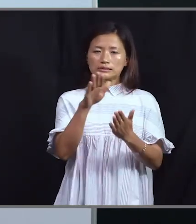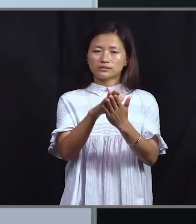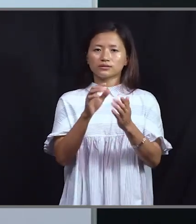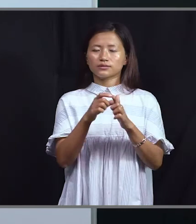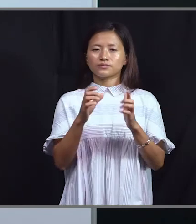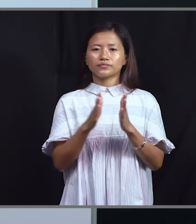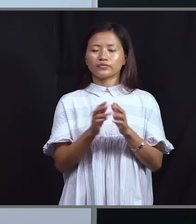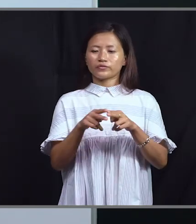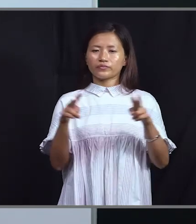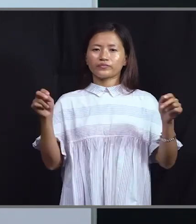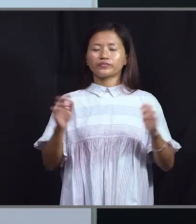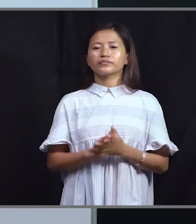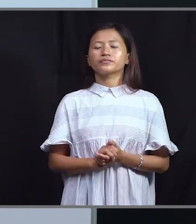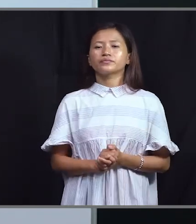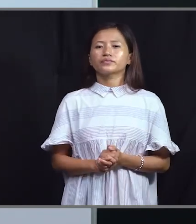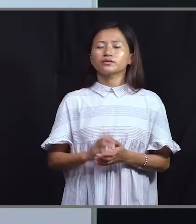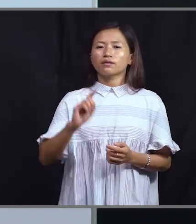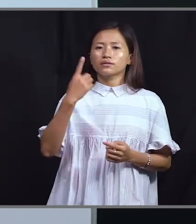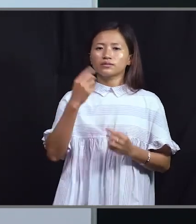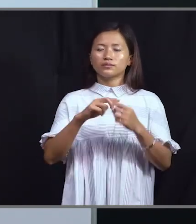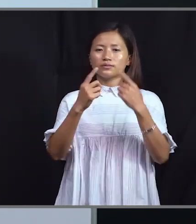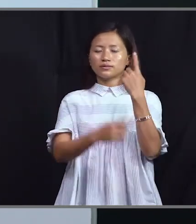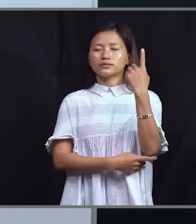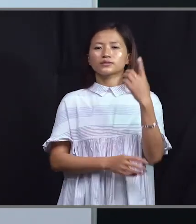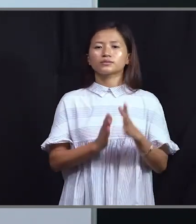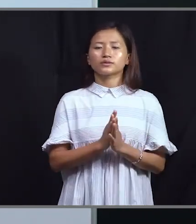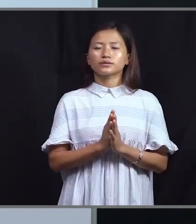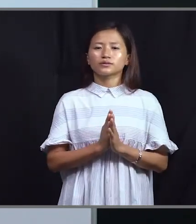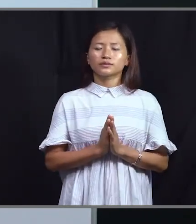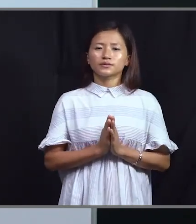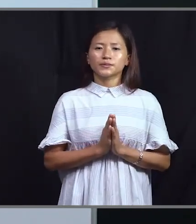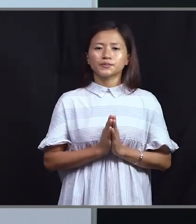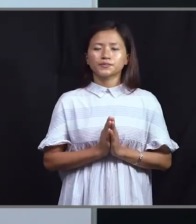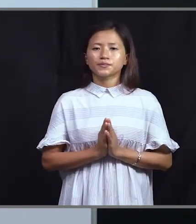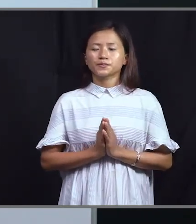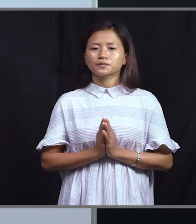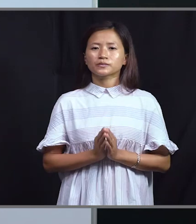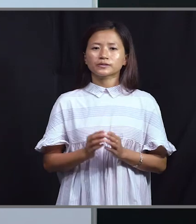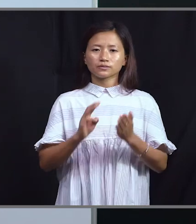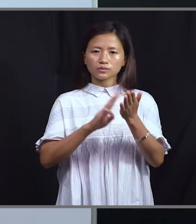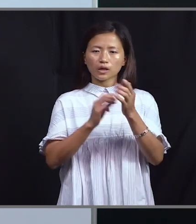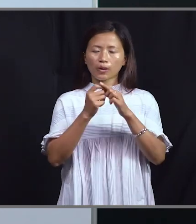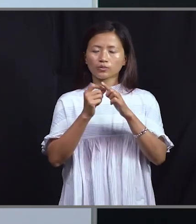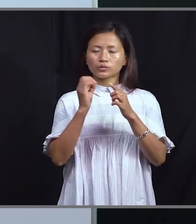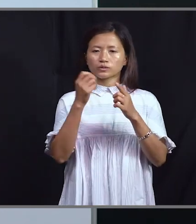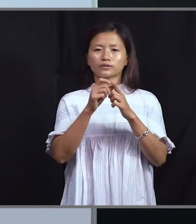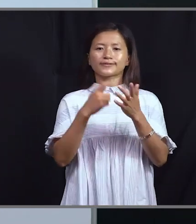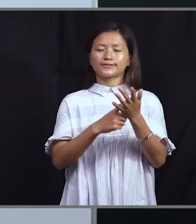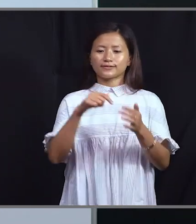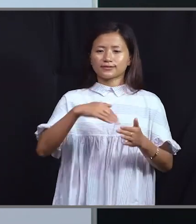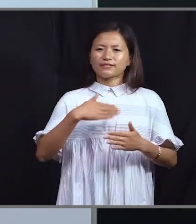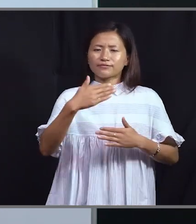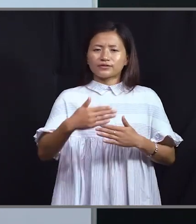functional differentiation. The last point is specialization. Now see, in a modern organization, because of advanced